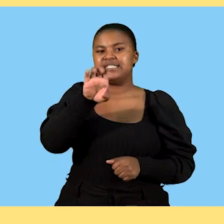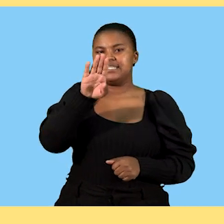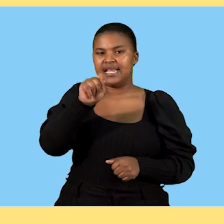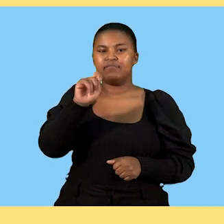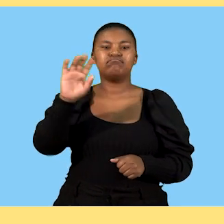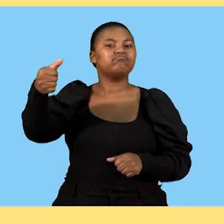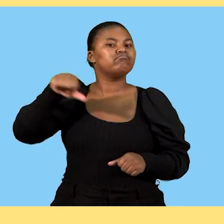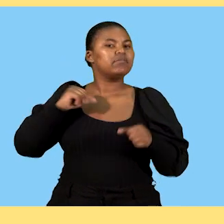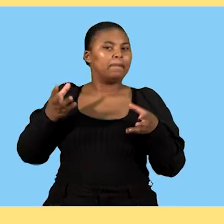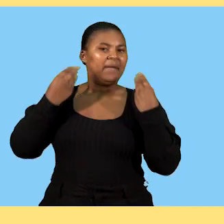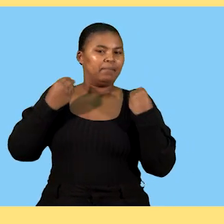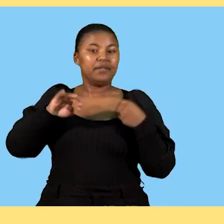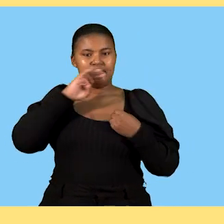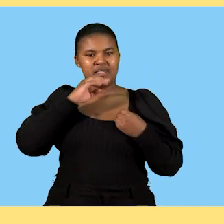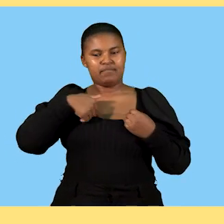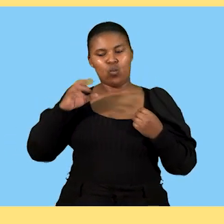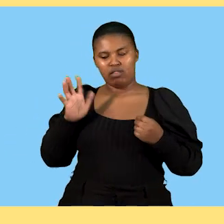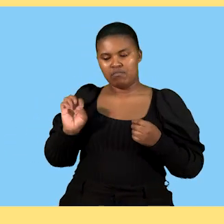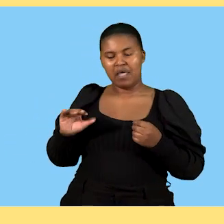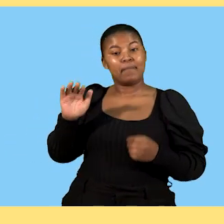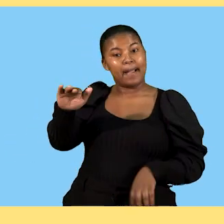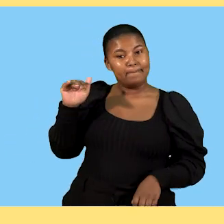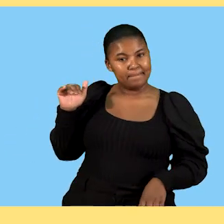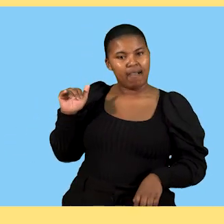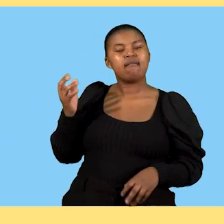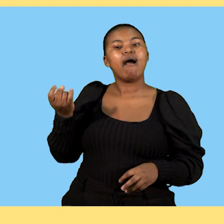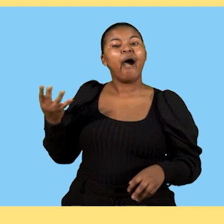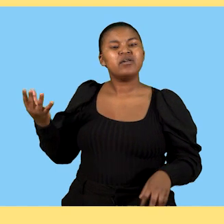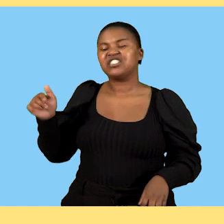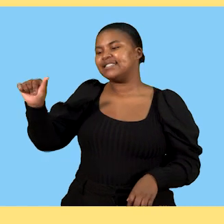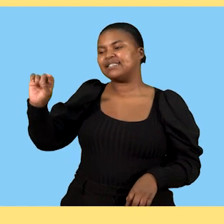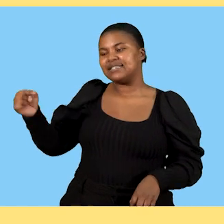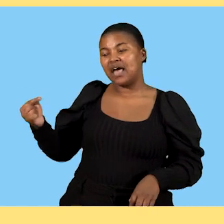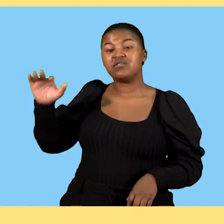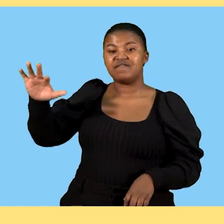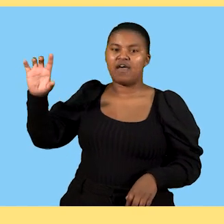here and say bank. And I have my